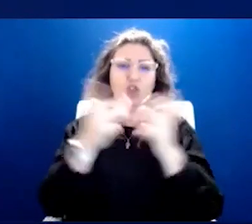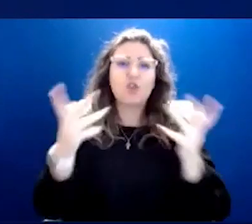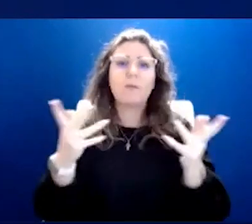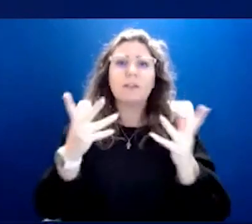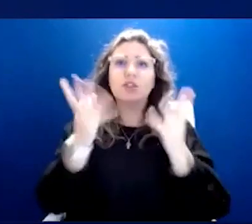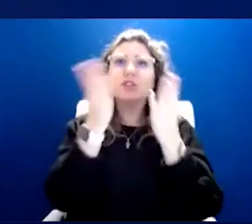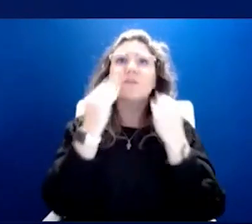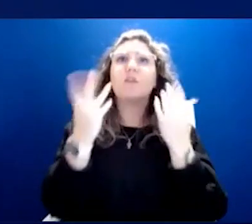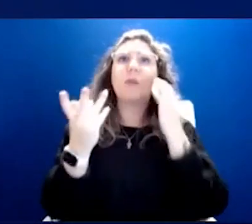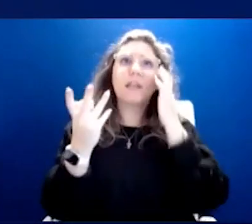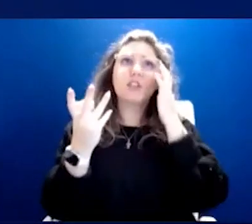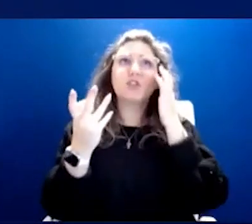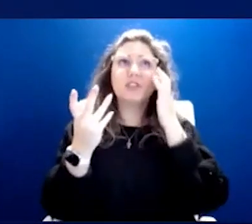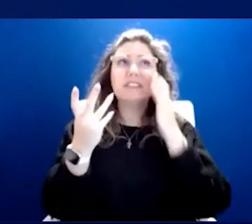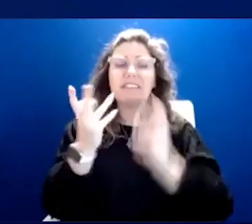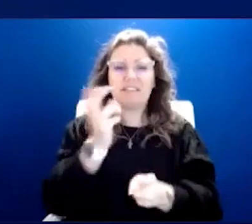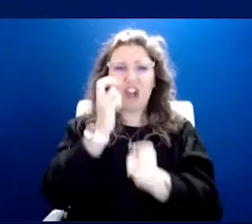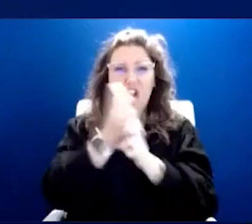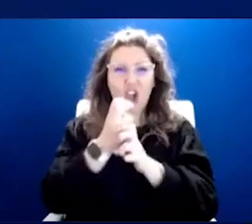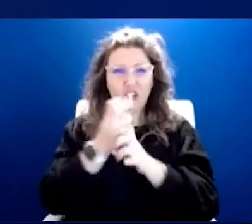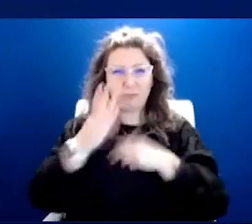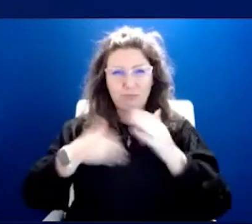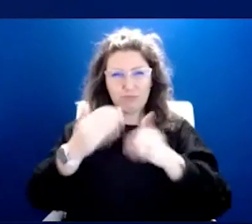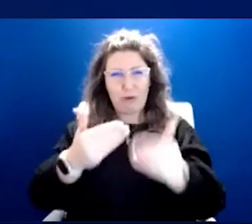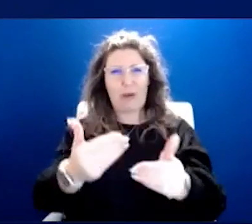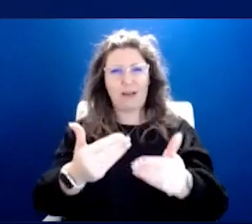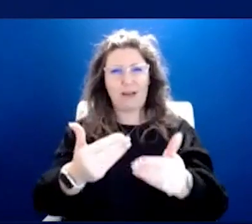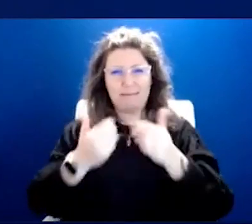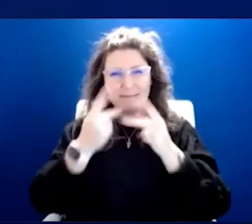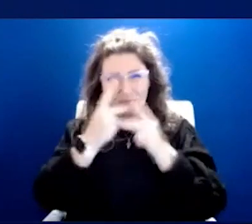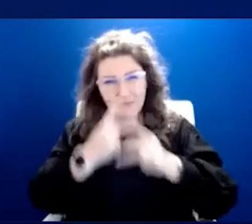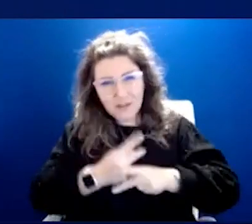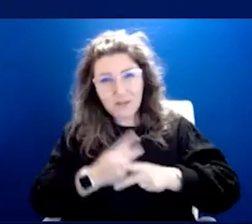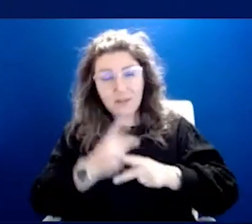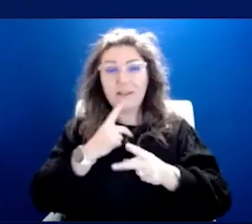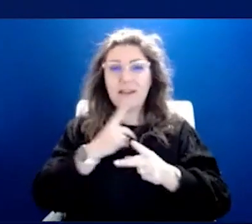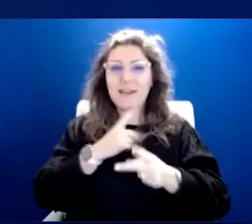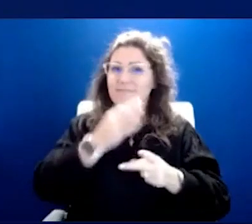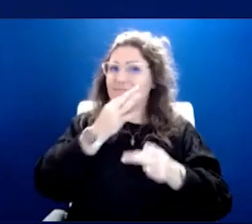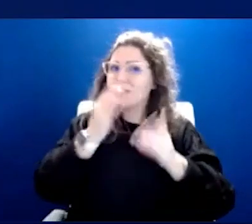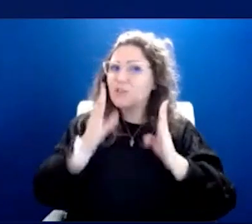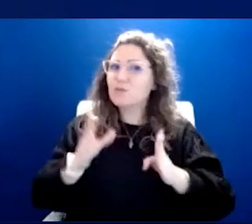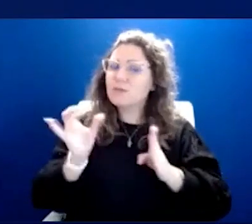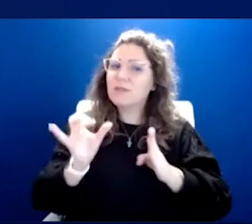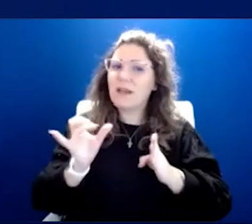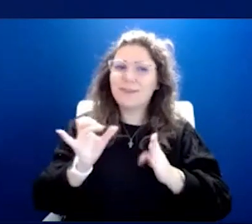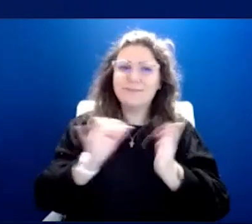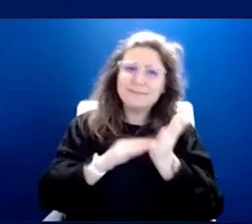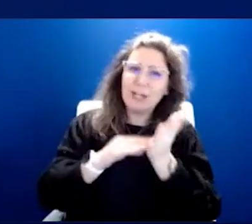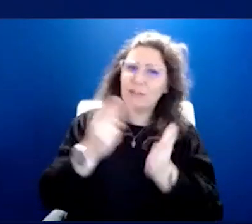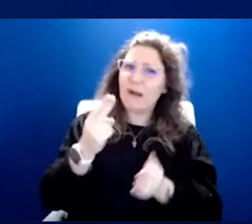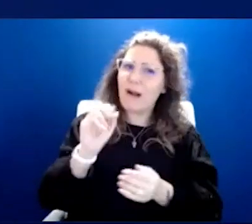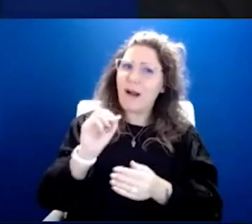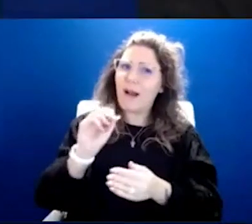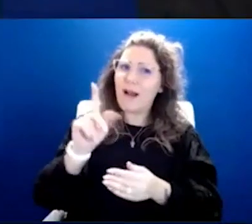it's really hard to process. And we do have experts like Dr. Hawkinson who he's going through information all the time to